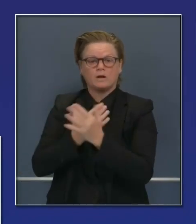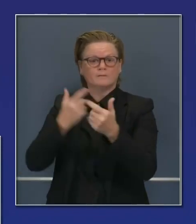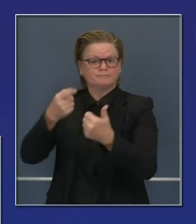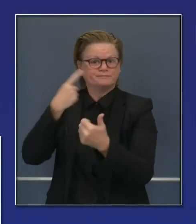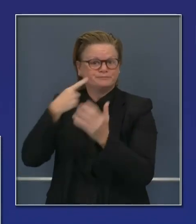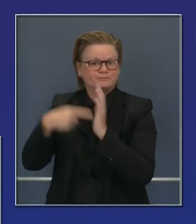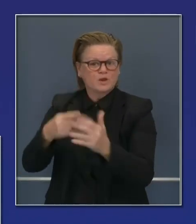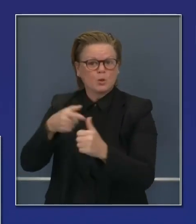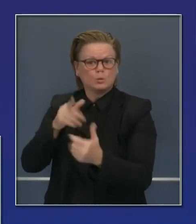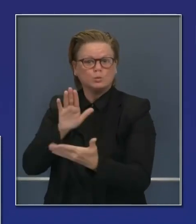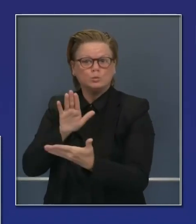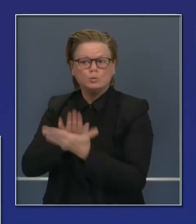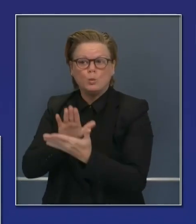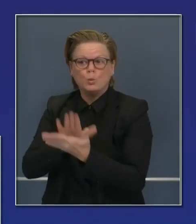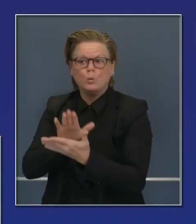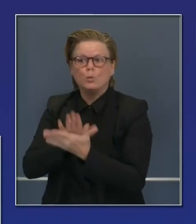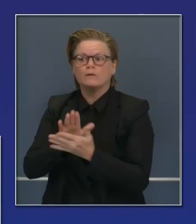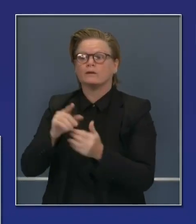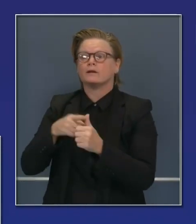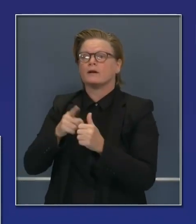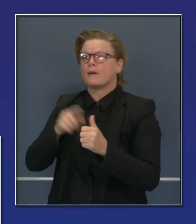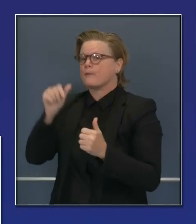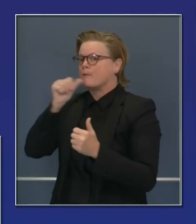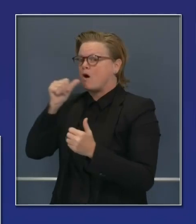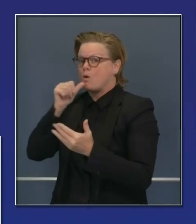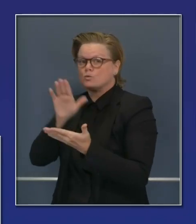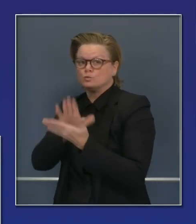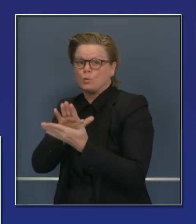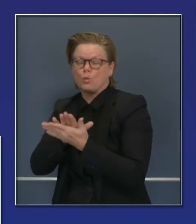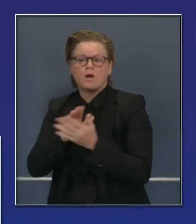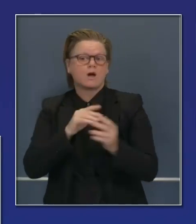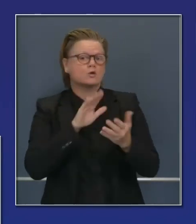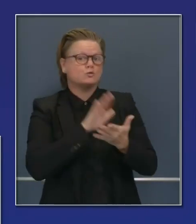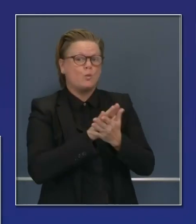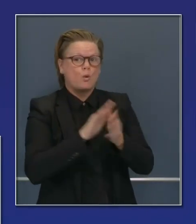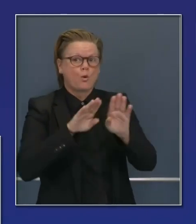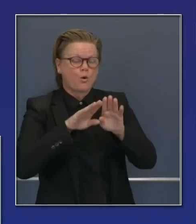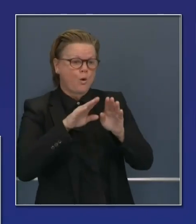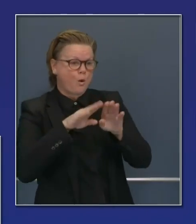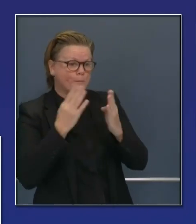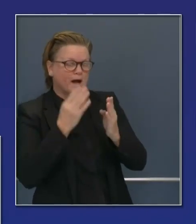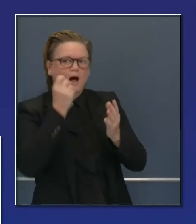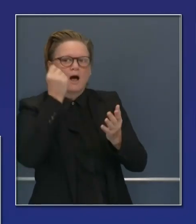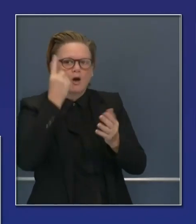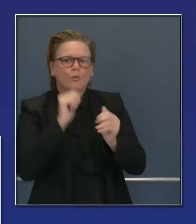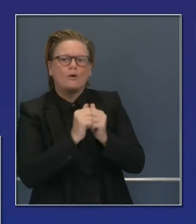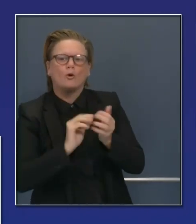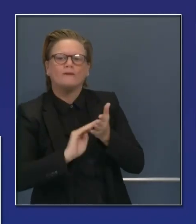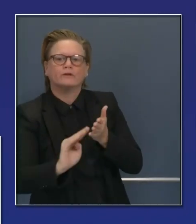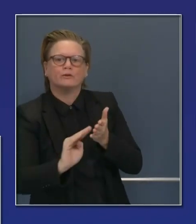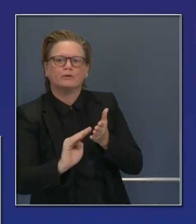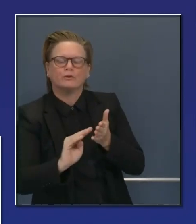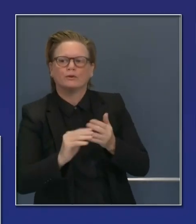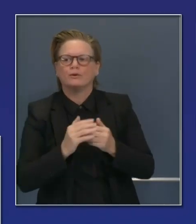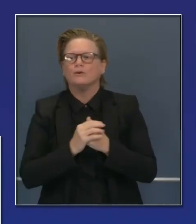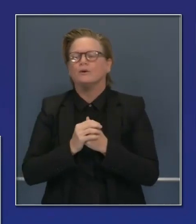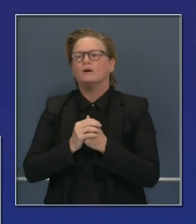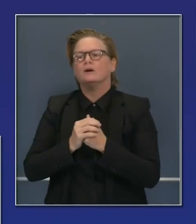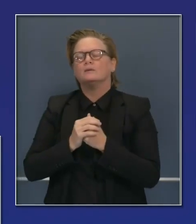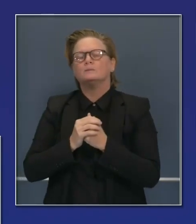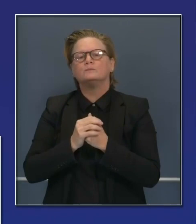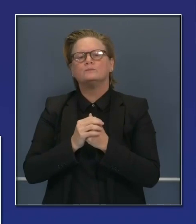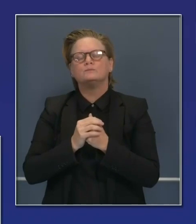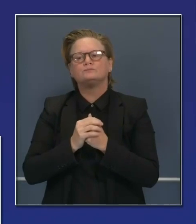that have received waivers with the appropriate oversight and safety protocols that we have advanced and we demand in